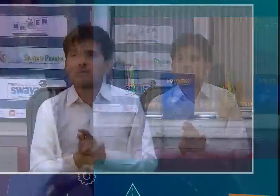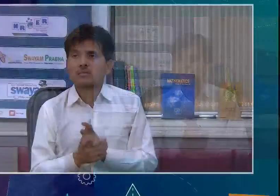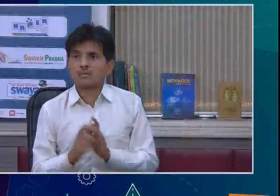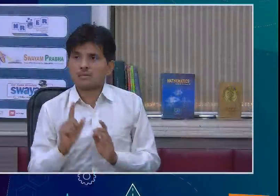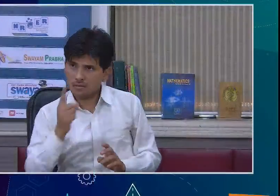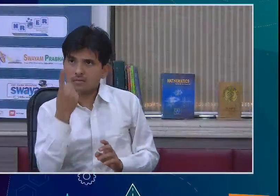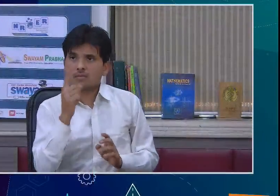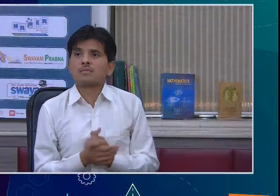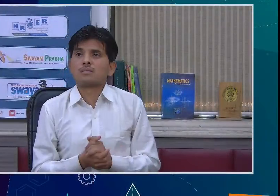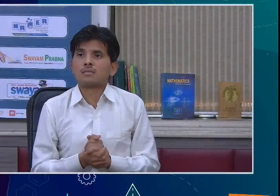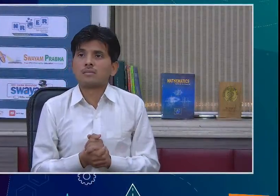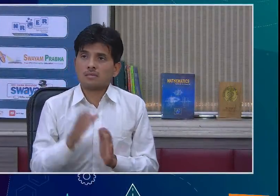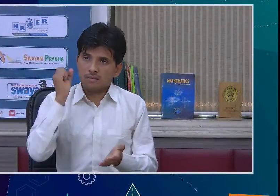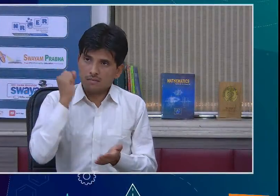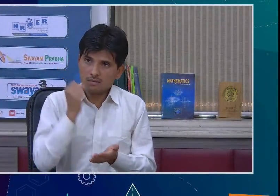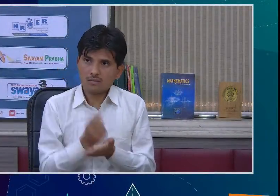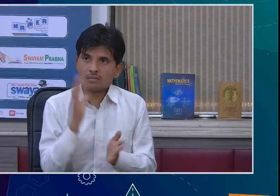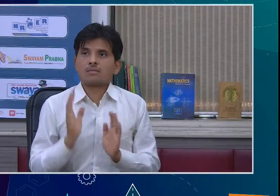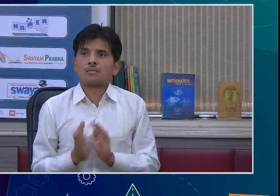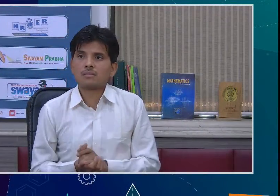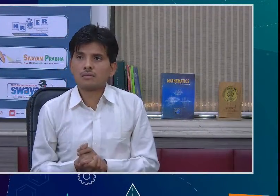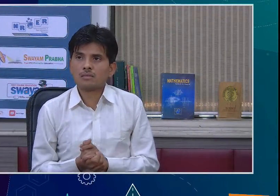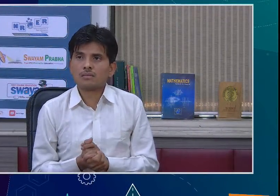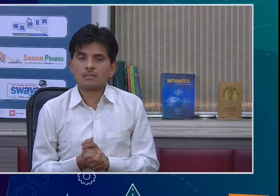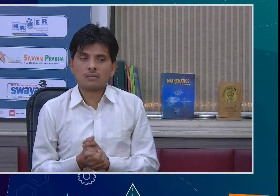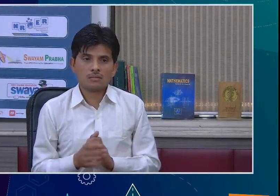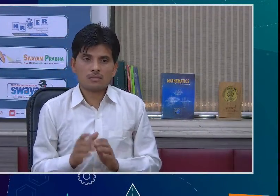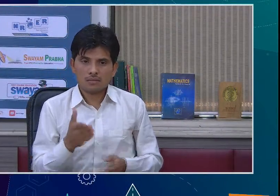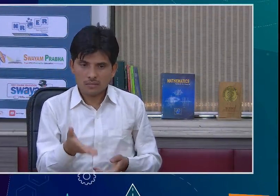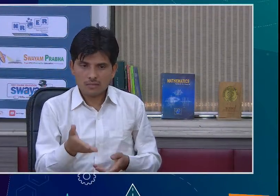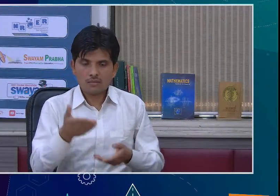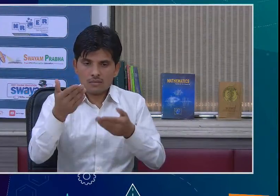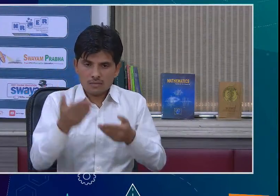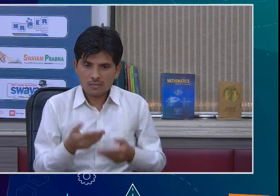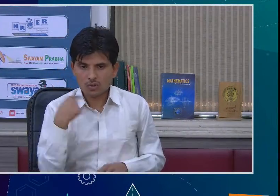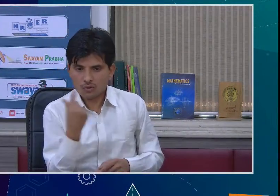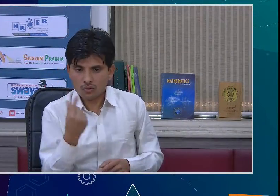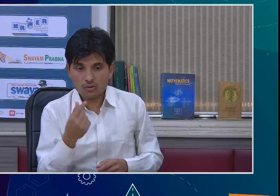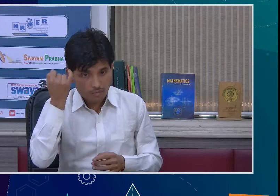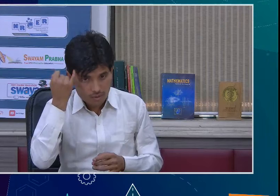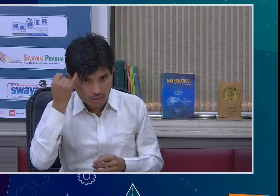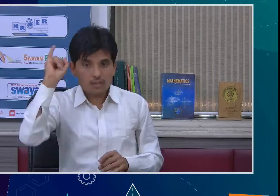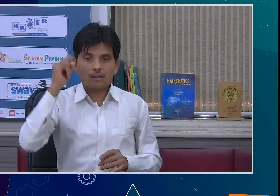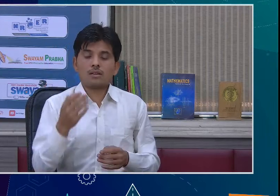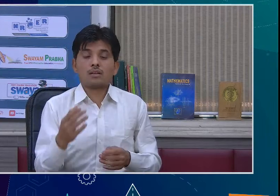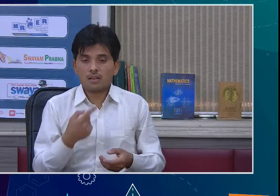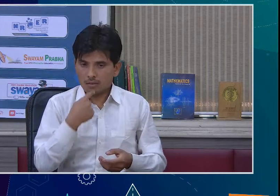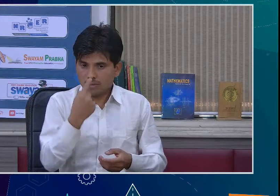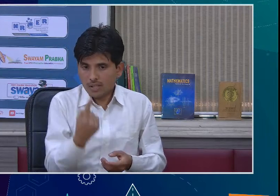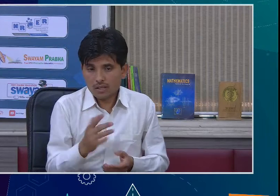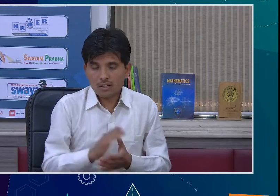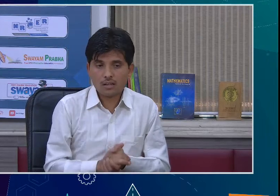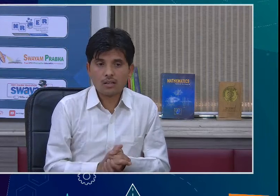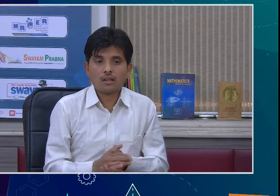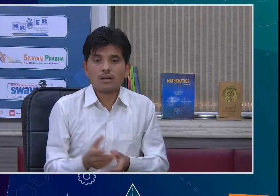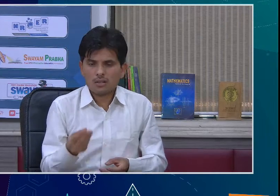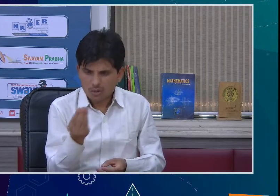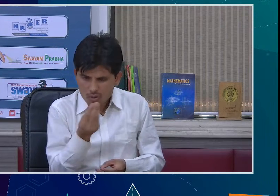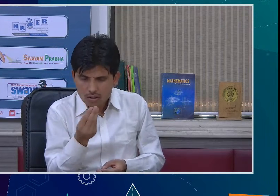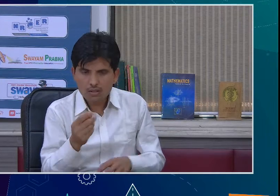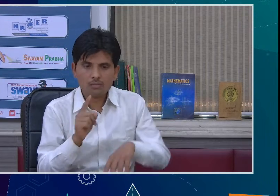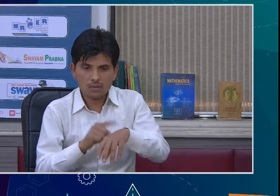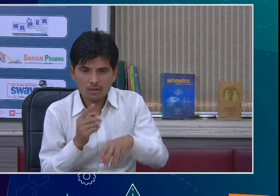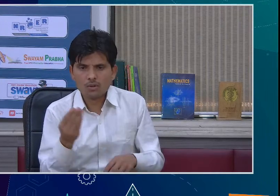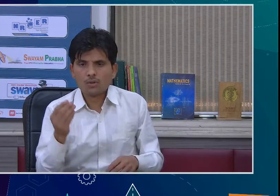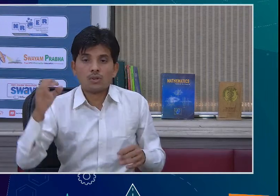this must be Mars. And I am pretty sure with this, our viewers will get an idea of how to conduct this entire diagram of